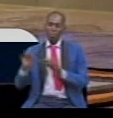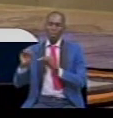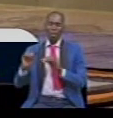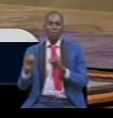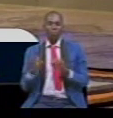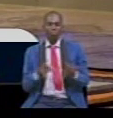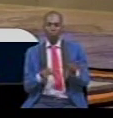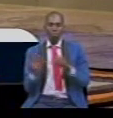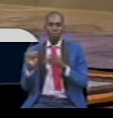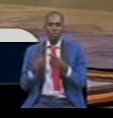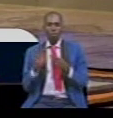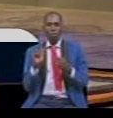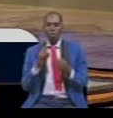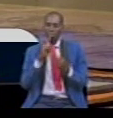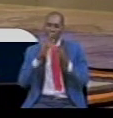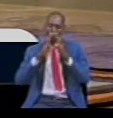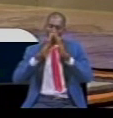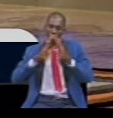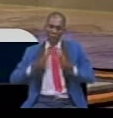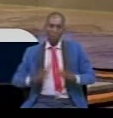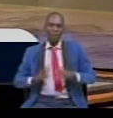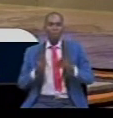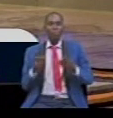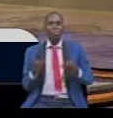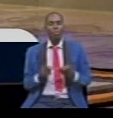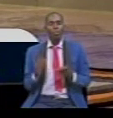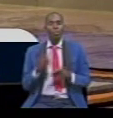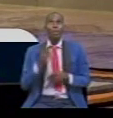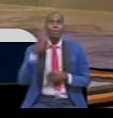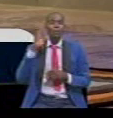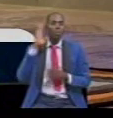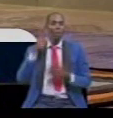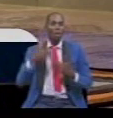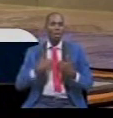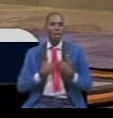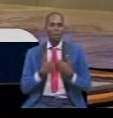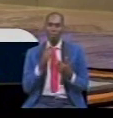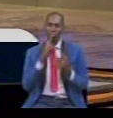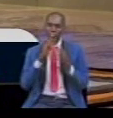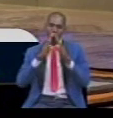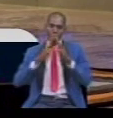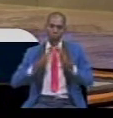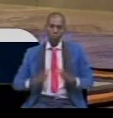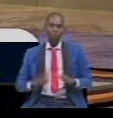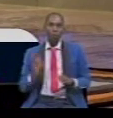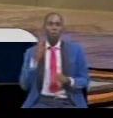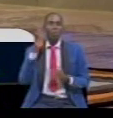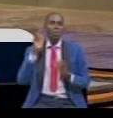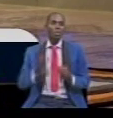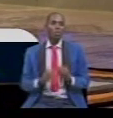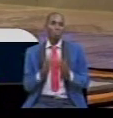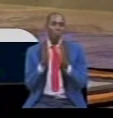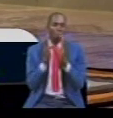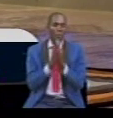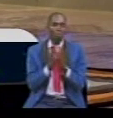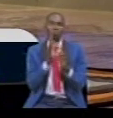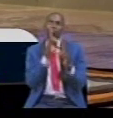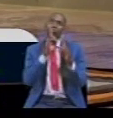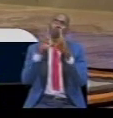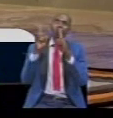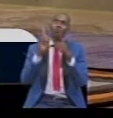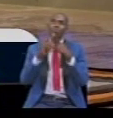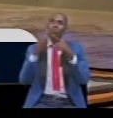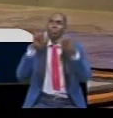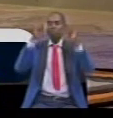solitary place where he could have quietness, where he could pray and talk to the Father without